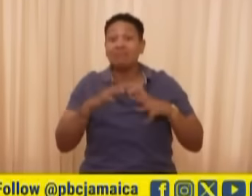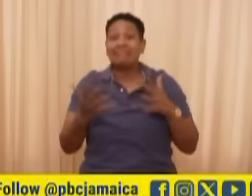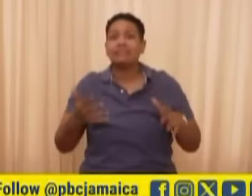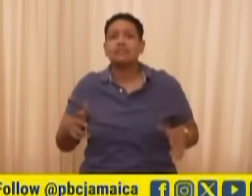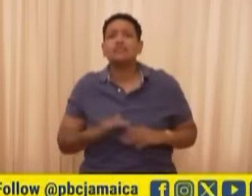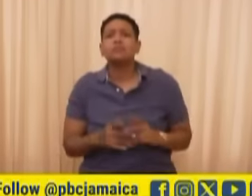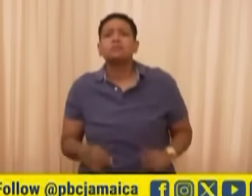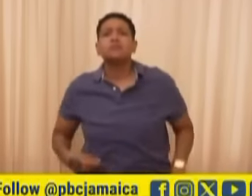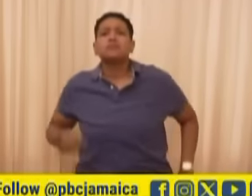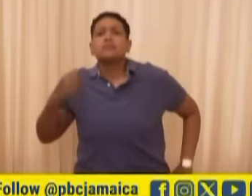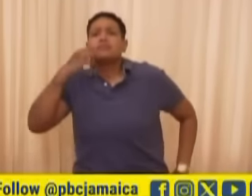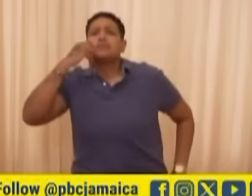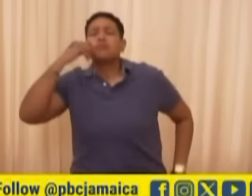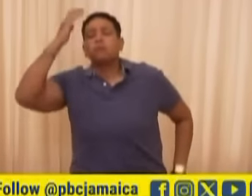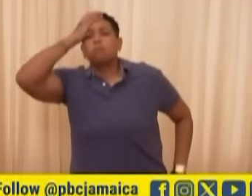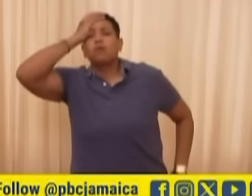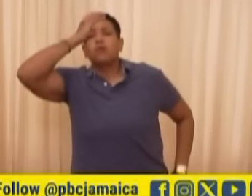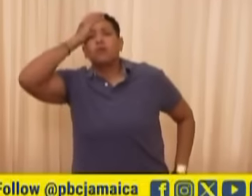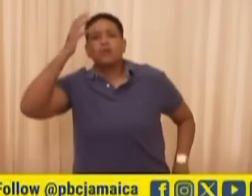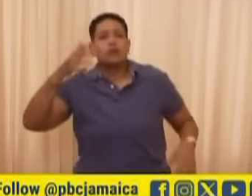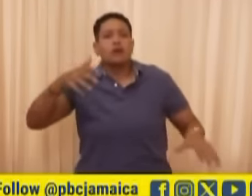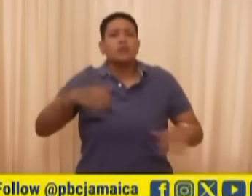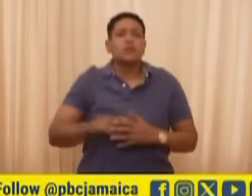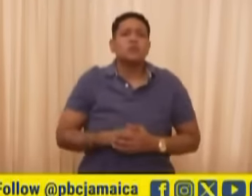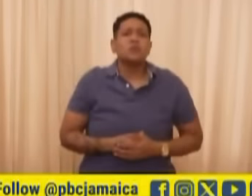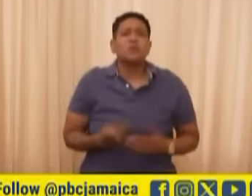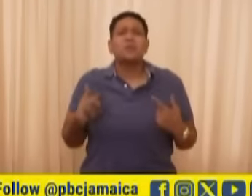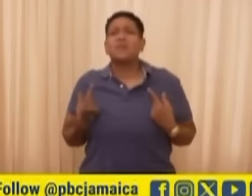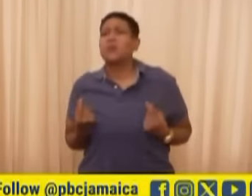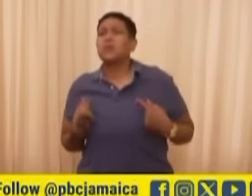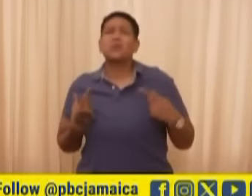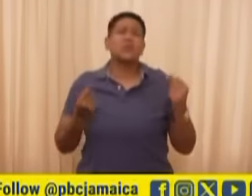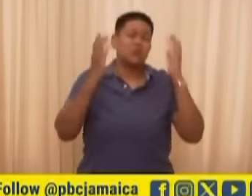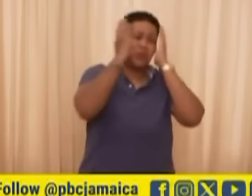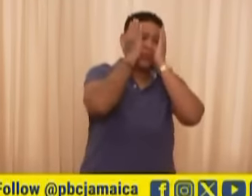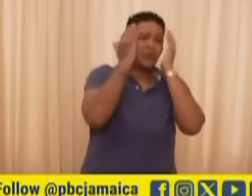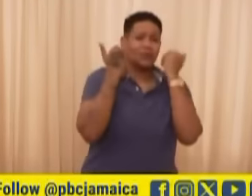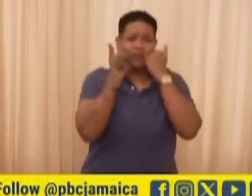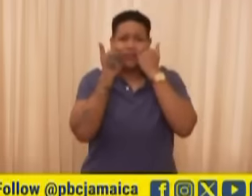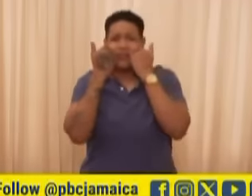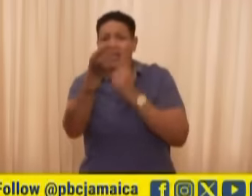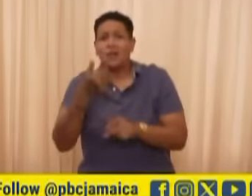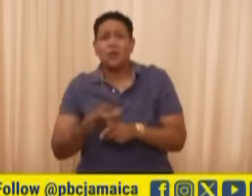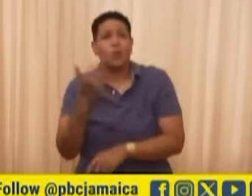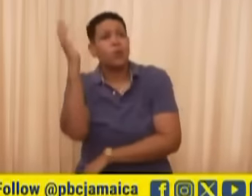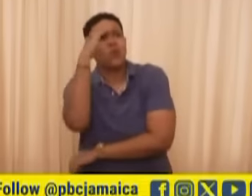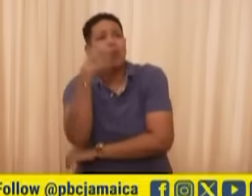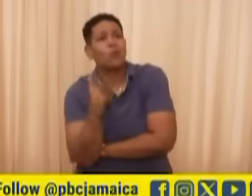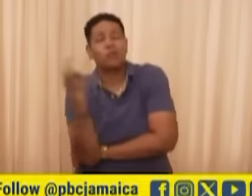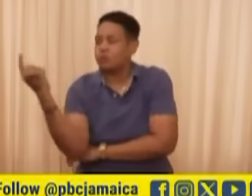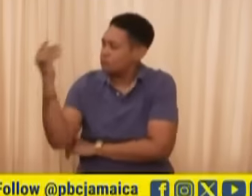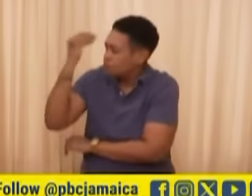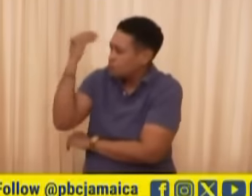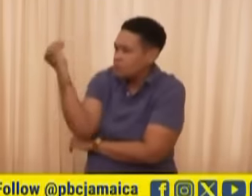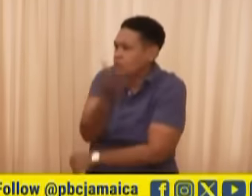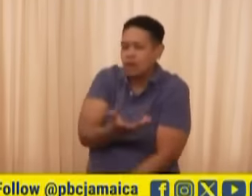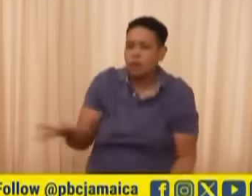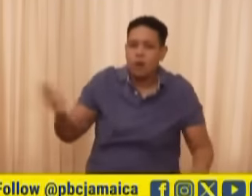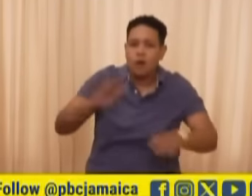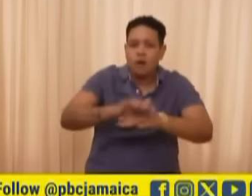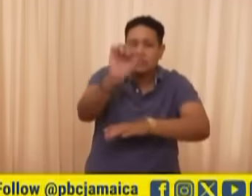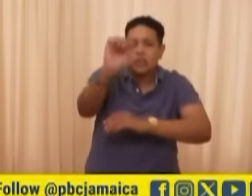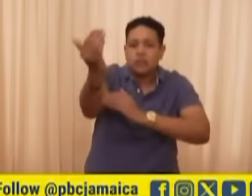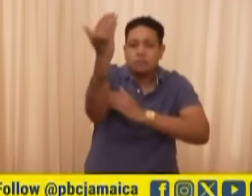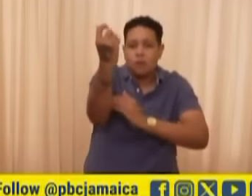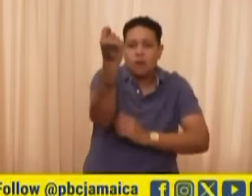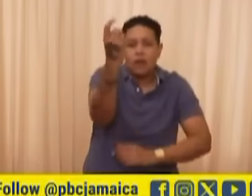anxious Jamaicans who are just worried about what's going to happen. What would you say to them on Saturday morning